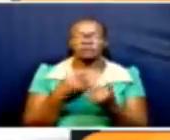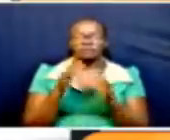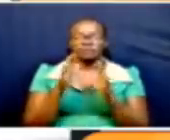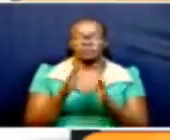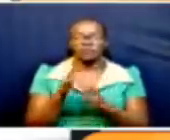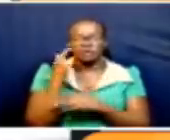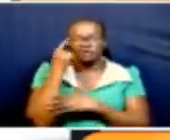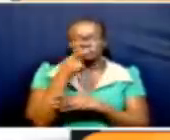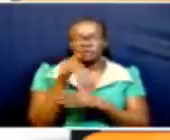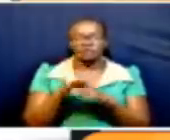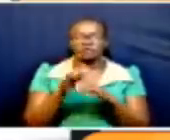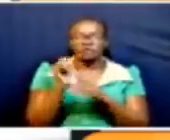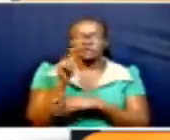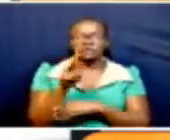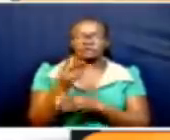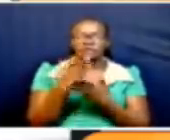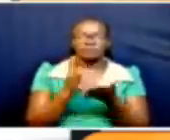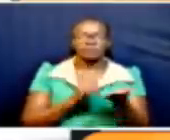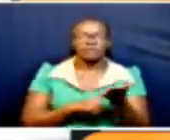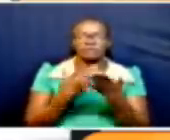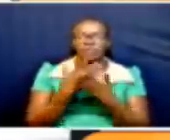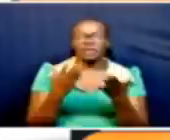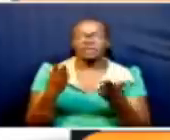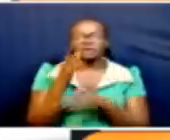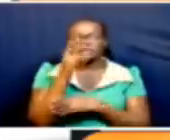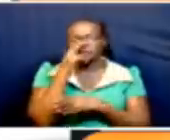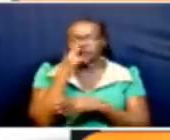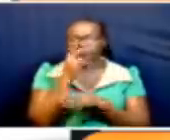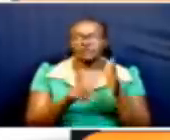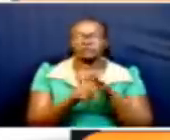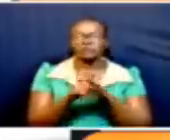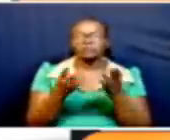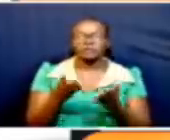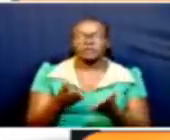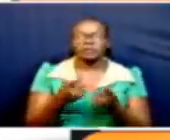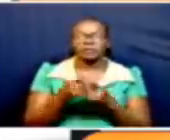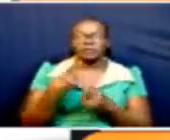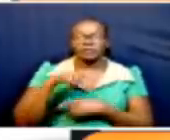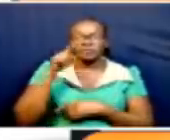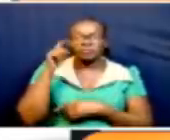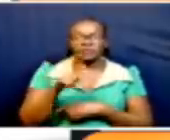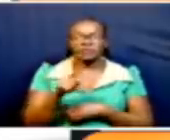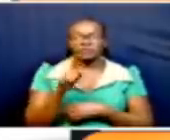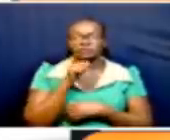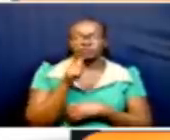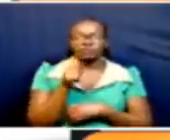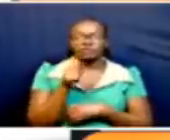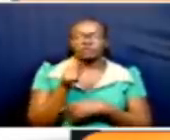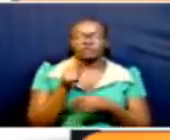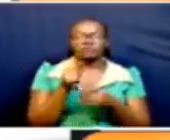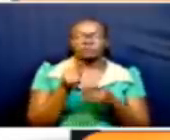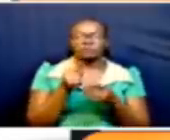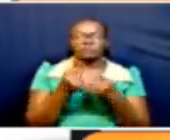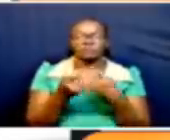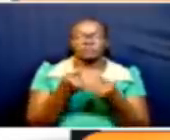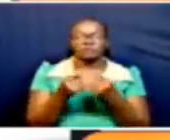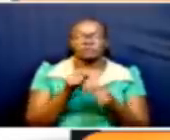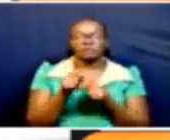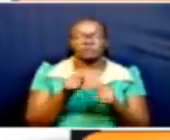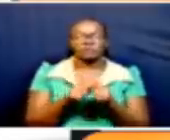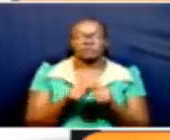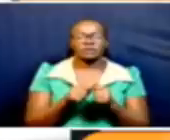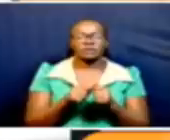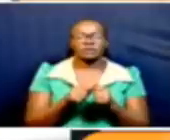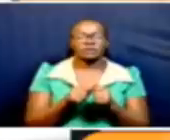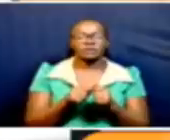you know, some crazy stuff that come on air every day, but we don't talk about issues. And I think this is a problem. The other thing, media now is the